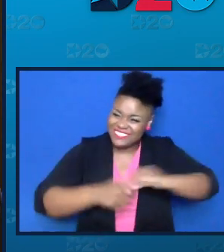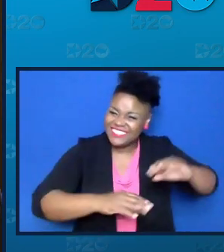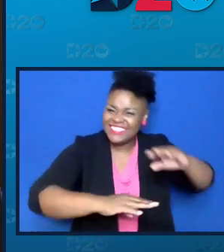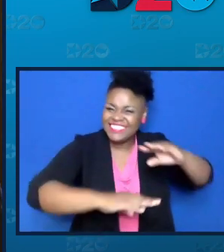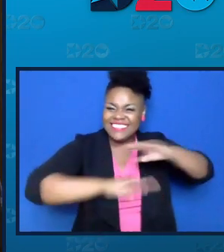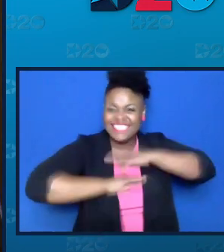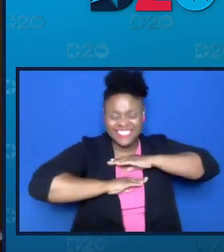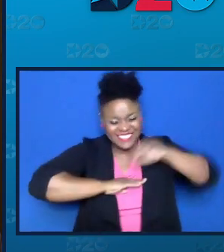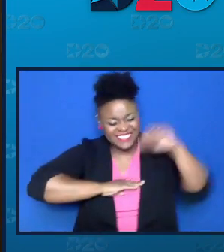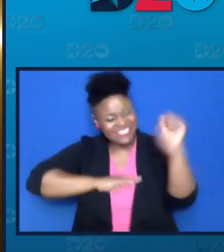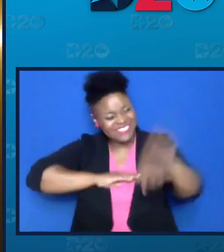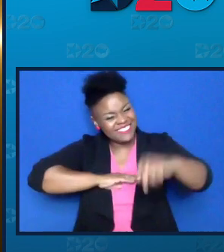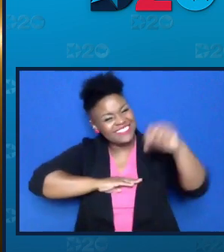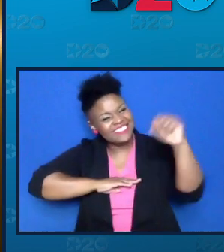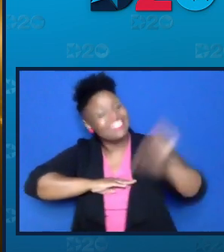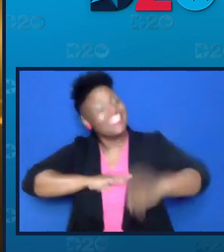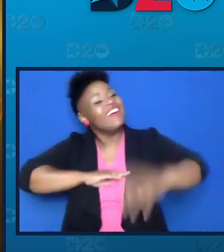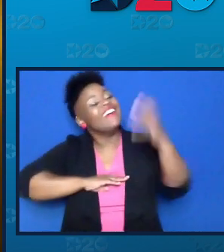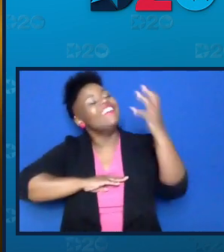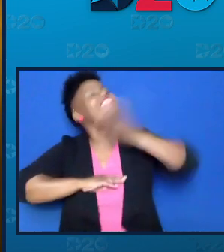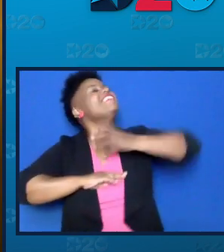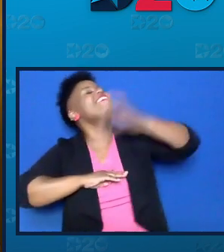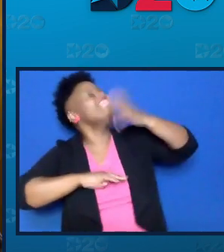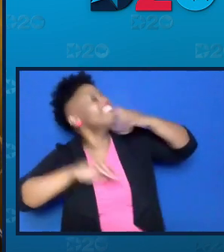the world.